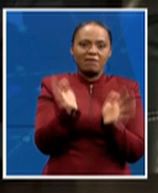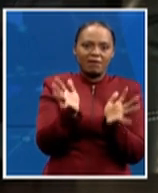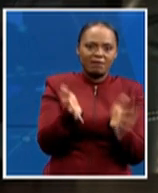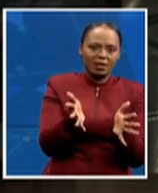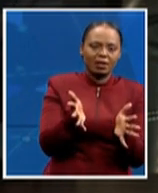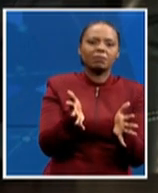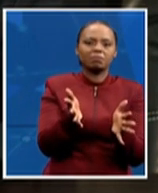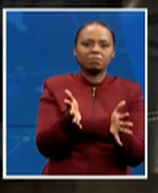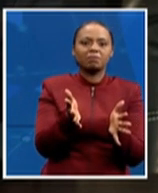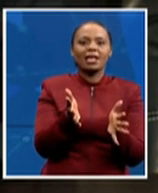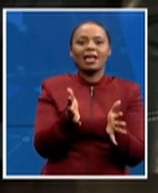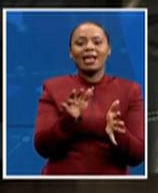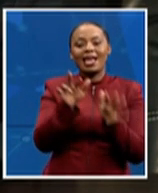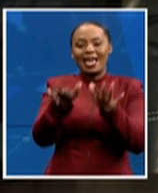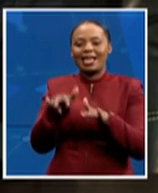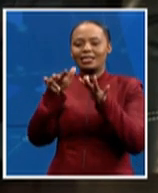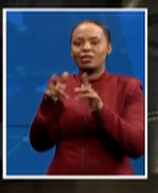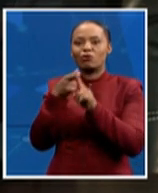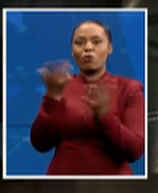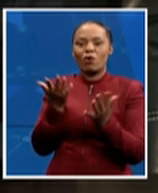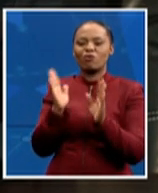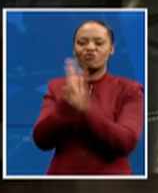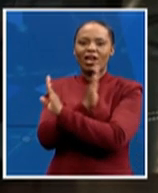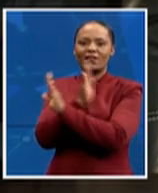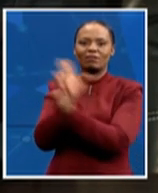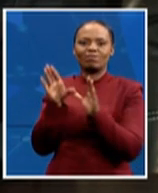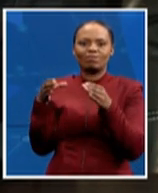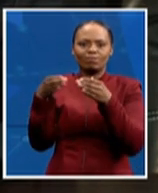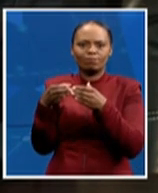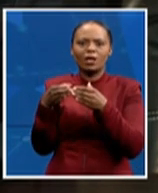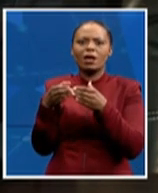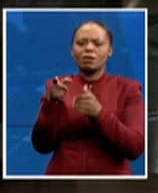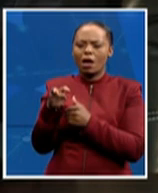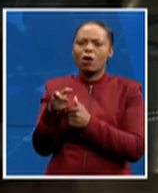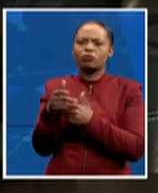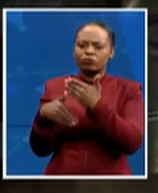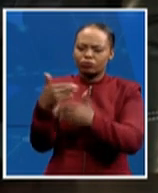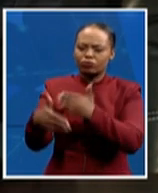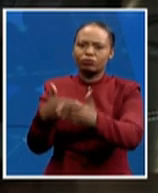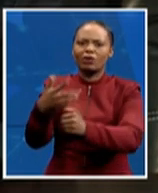sector, we have managed to vaccinate a total of